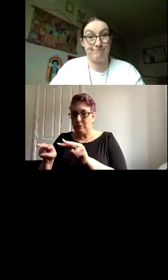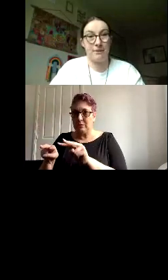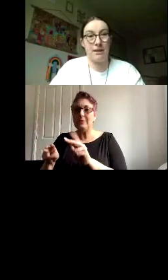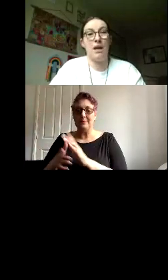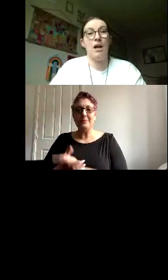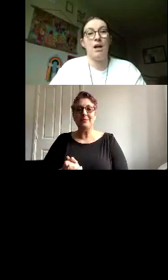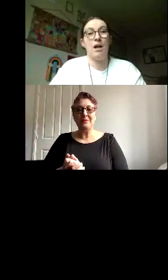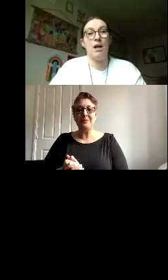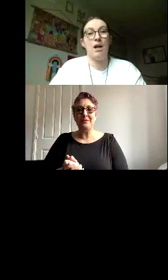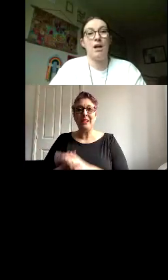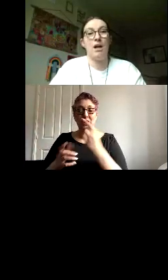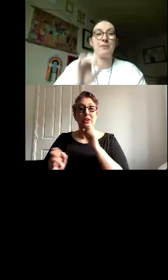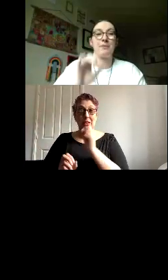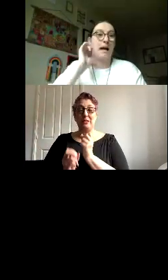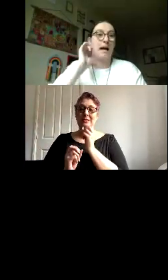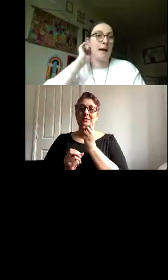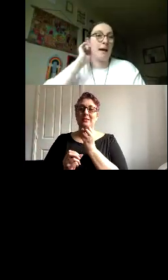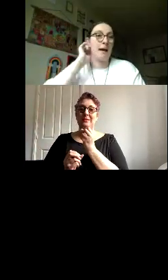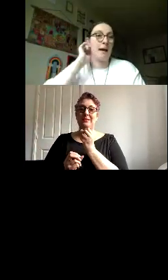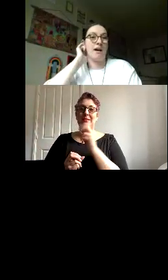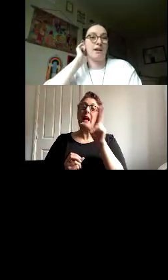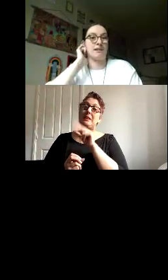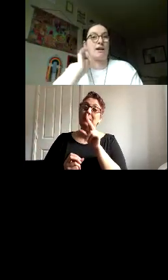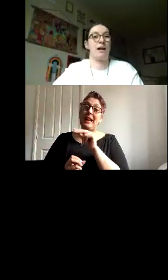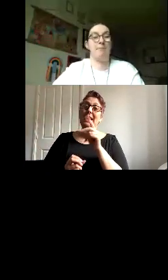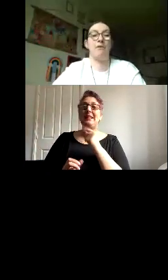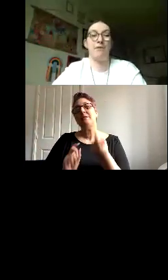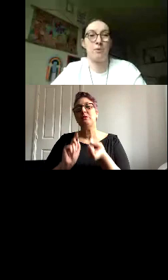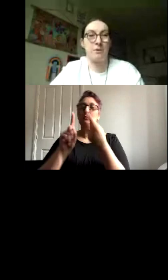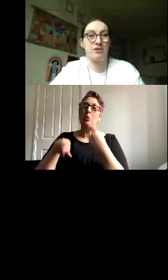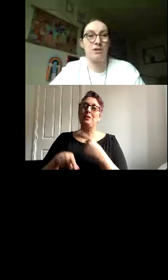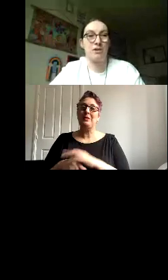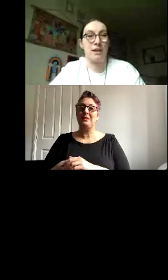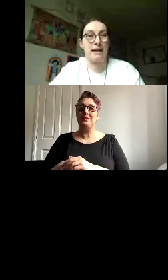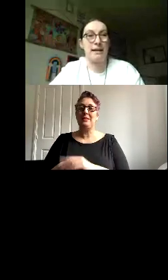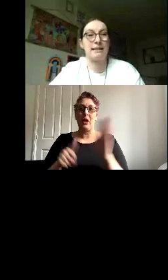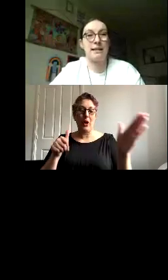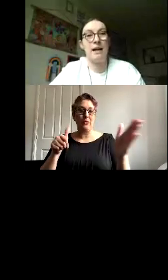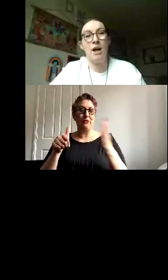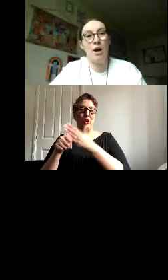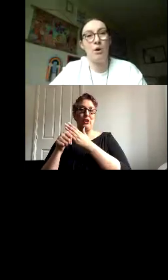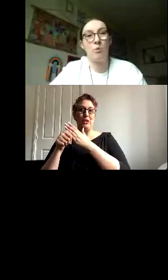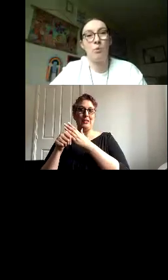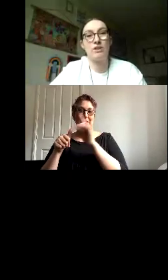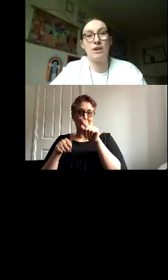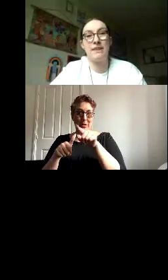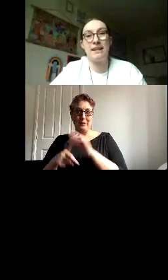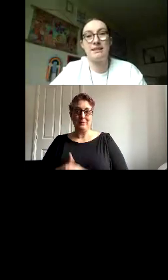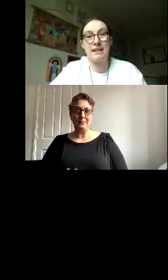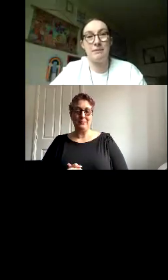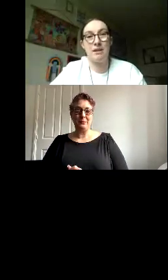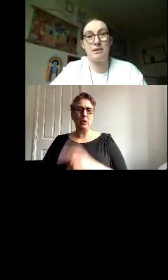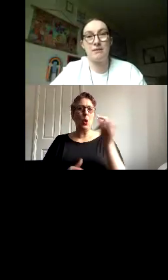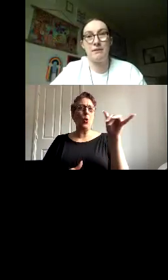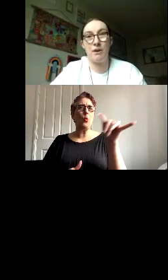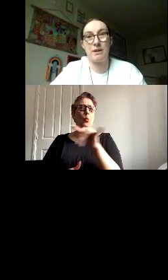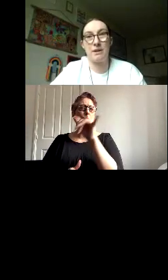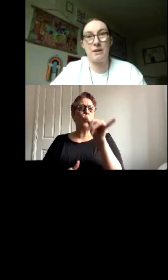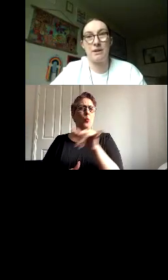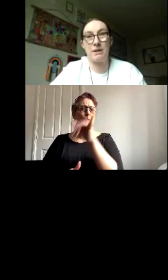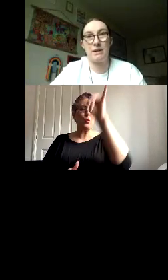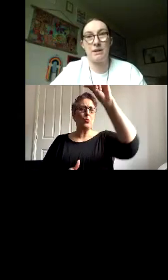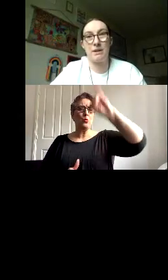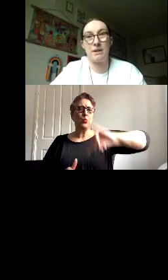one. So first of the quiz questions is, which of these statements, of the